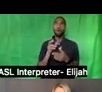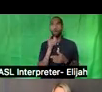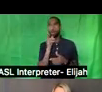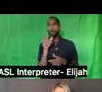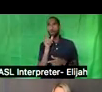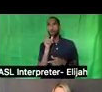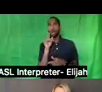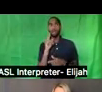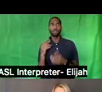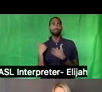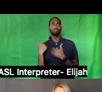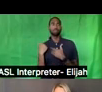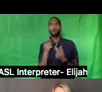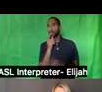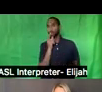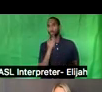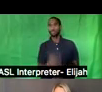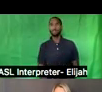loss.